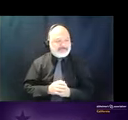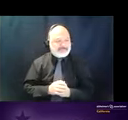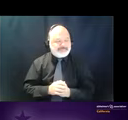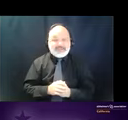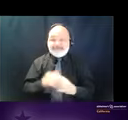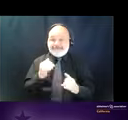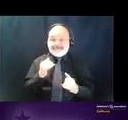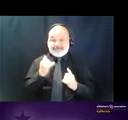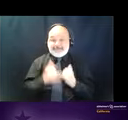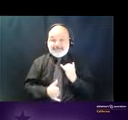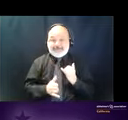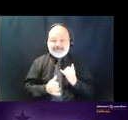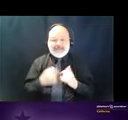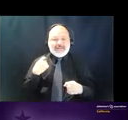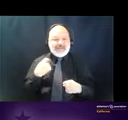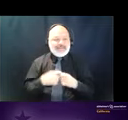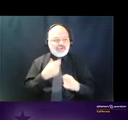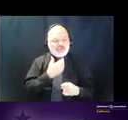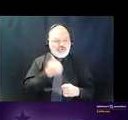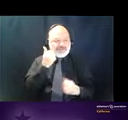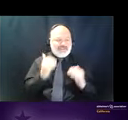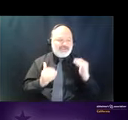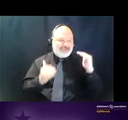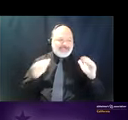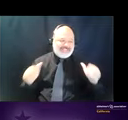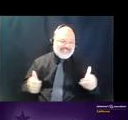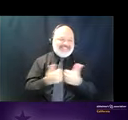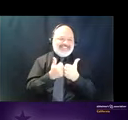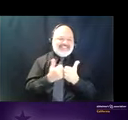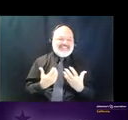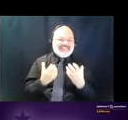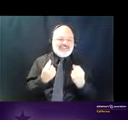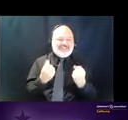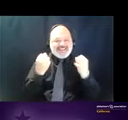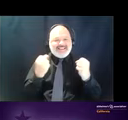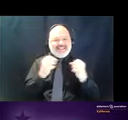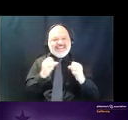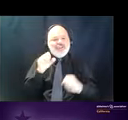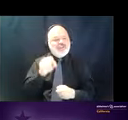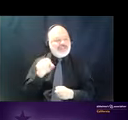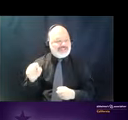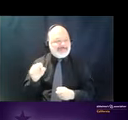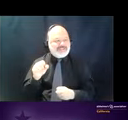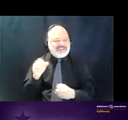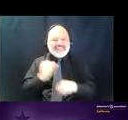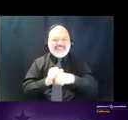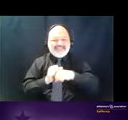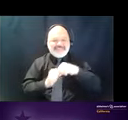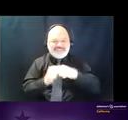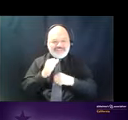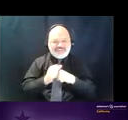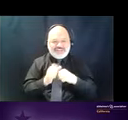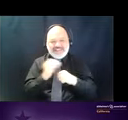So finally, Latino older adults will challenge the traditional health and social services infrastructure and services. So this is good to have